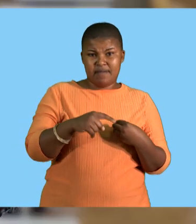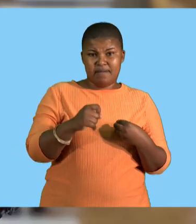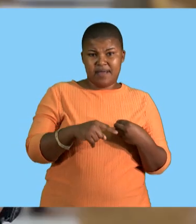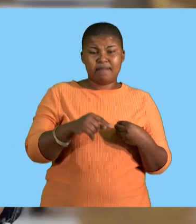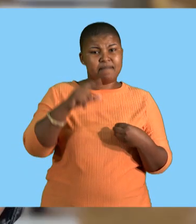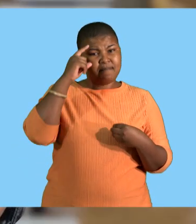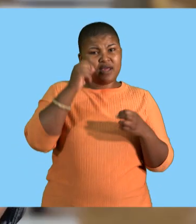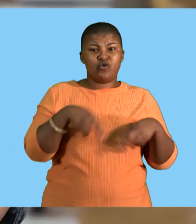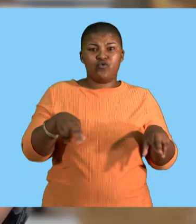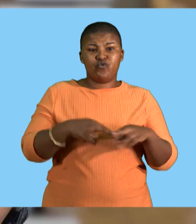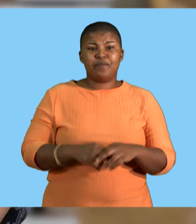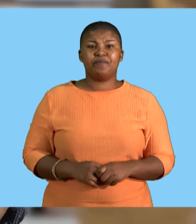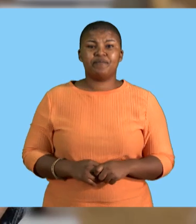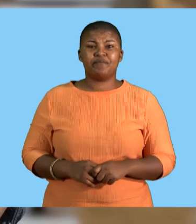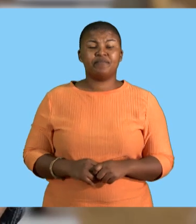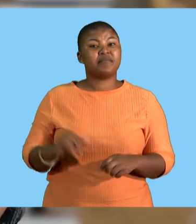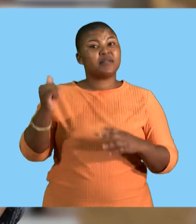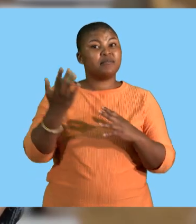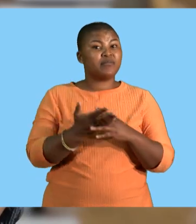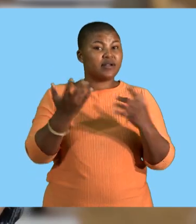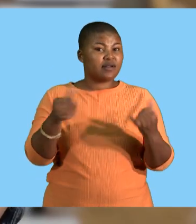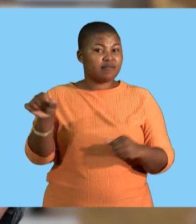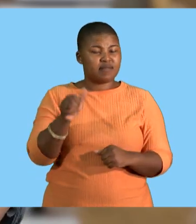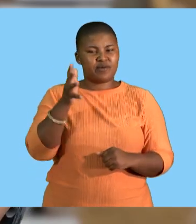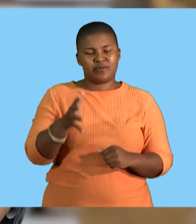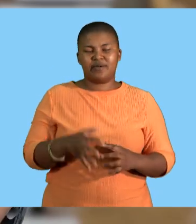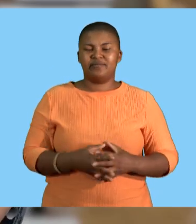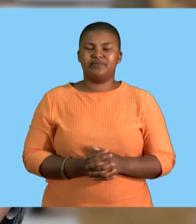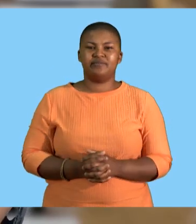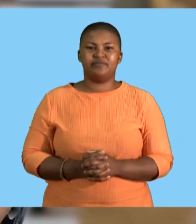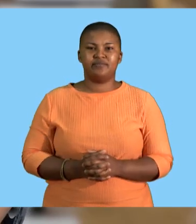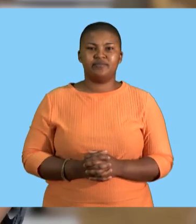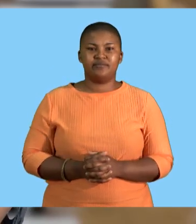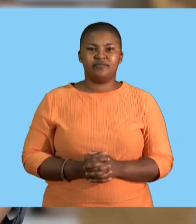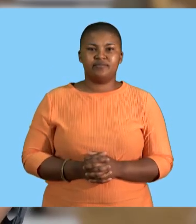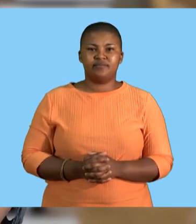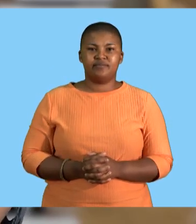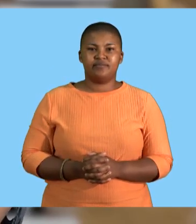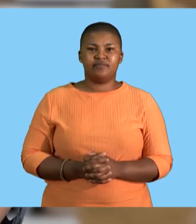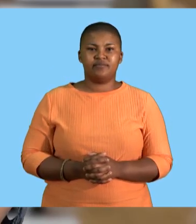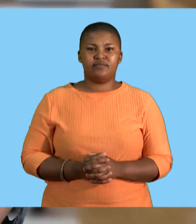But enough said, let's quickly take a break and see you just now.